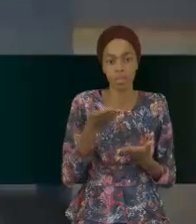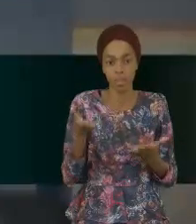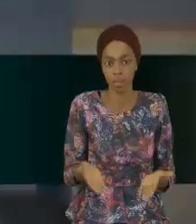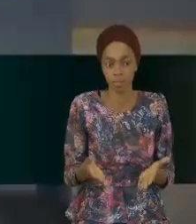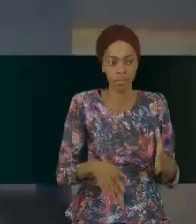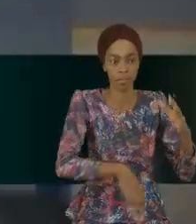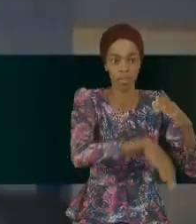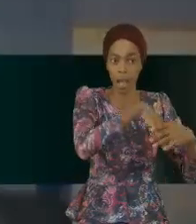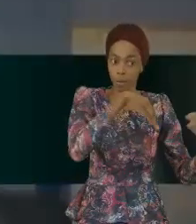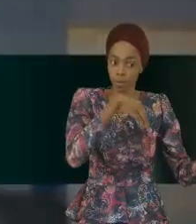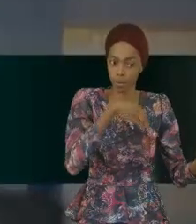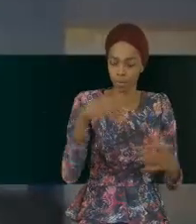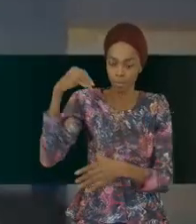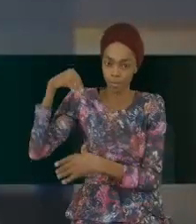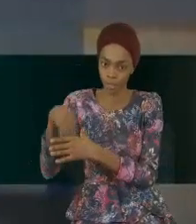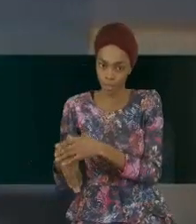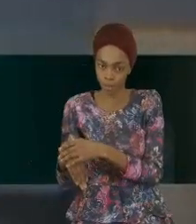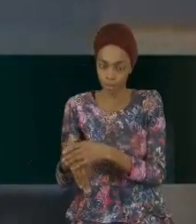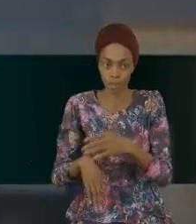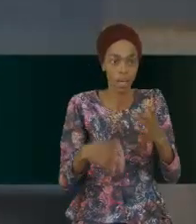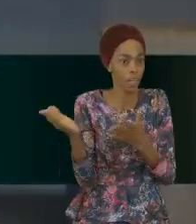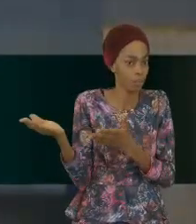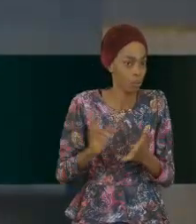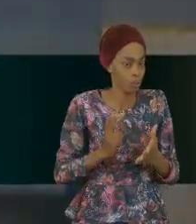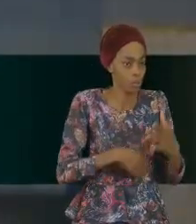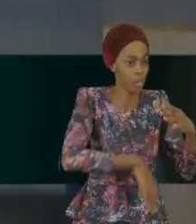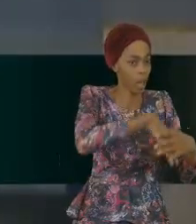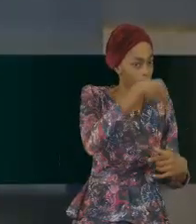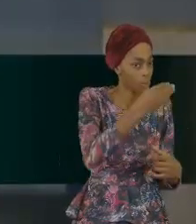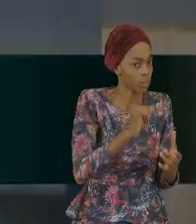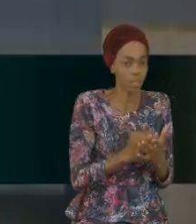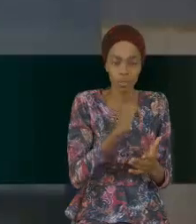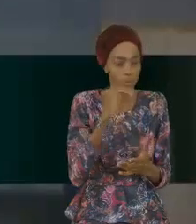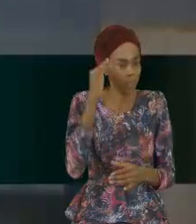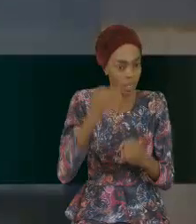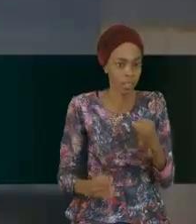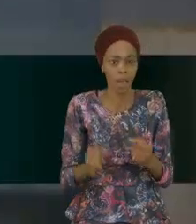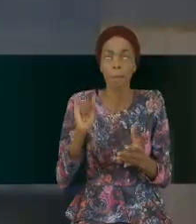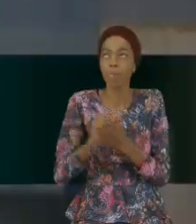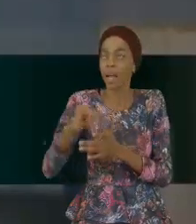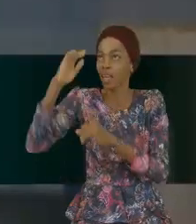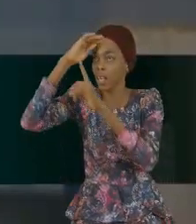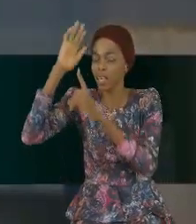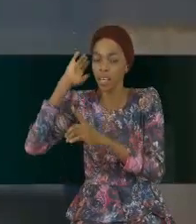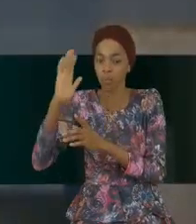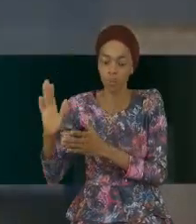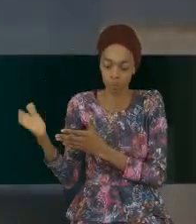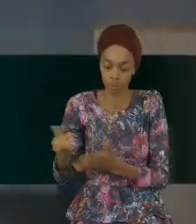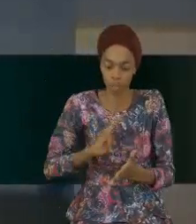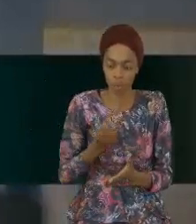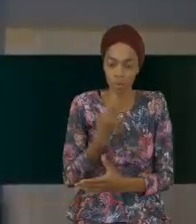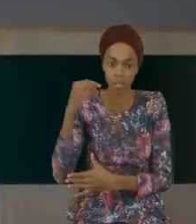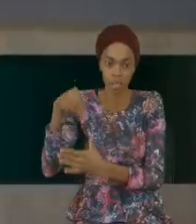Out, in. He brought us out. That's not the end. That he might bring us in